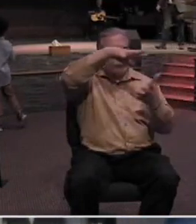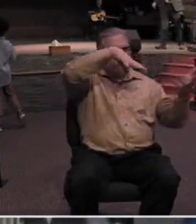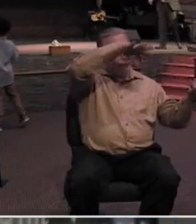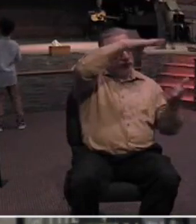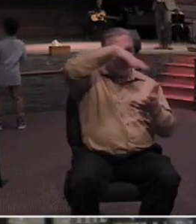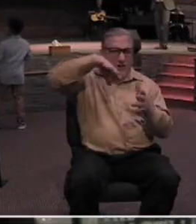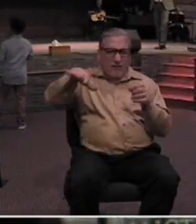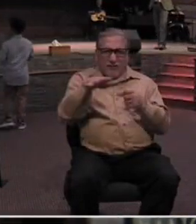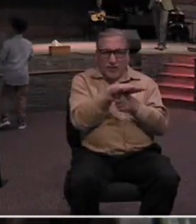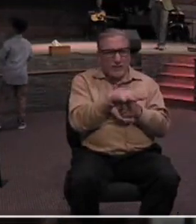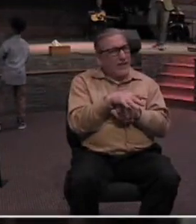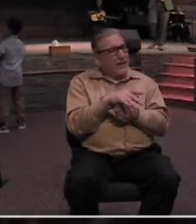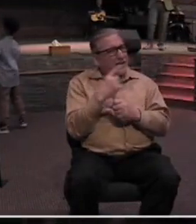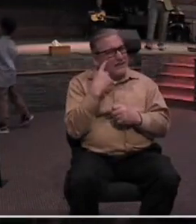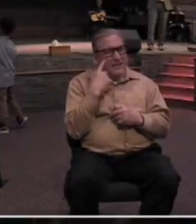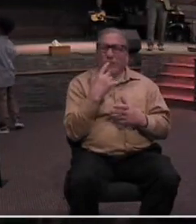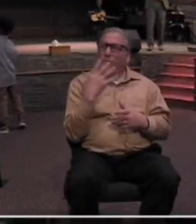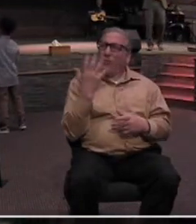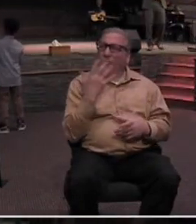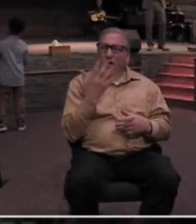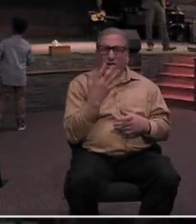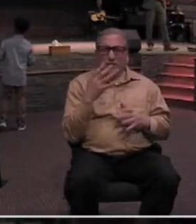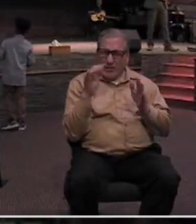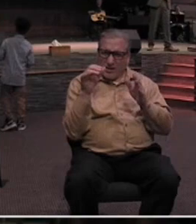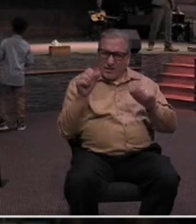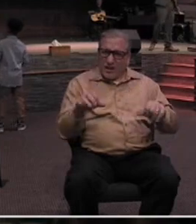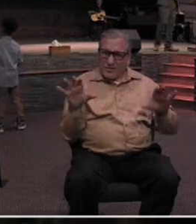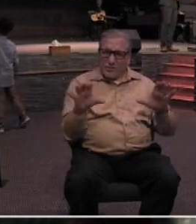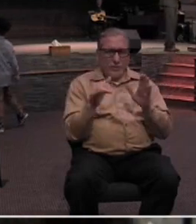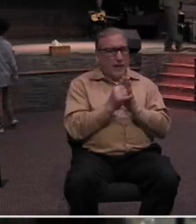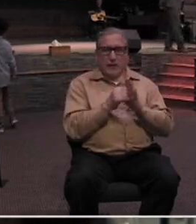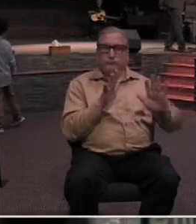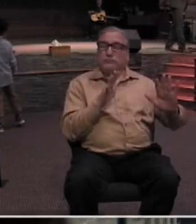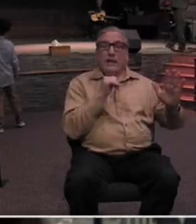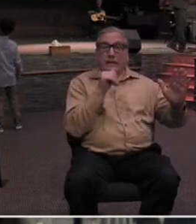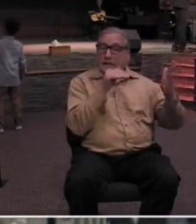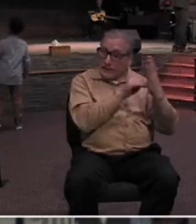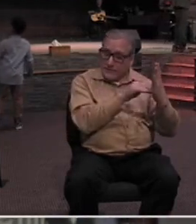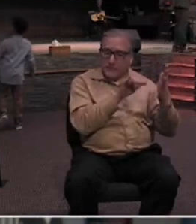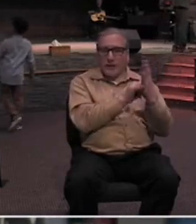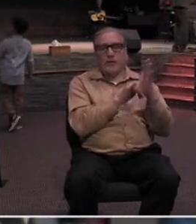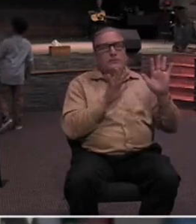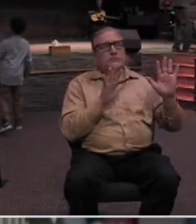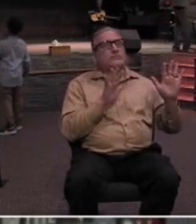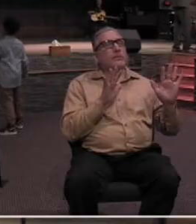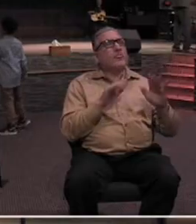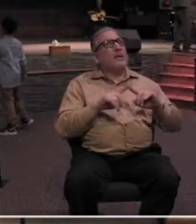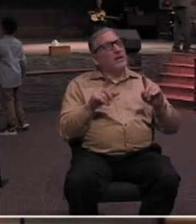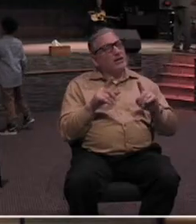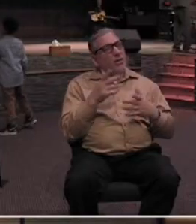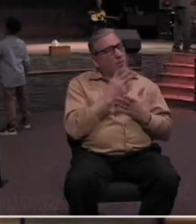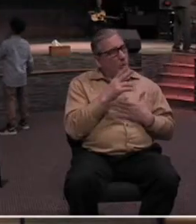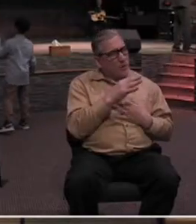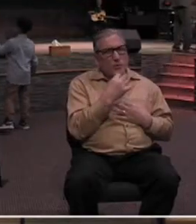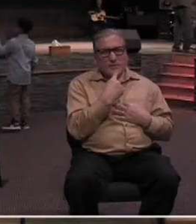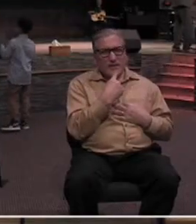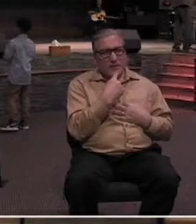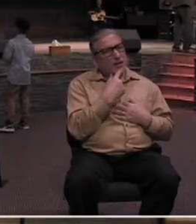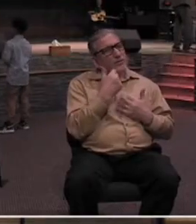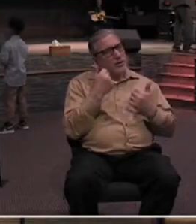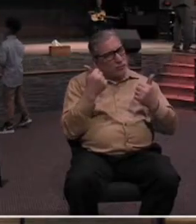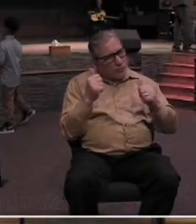And I said, you know what? It's awesome that they can do that. And I'm not against any of that. But the Holy Ghost spoke to me and said, they're